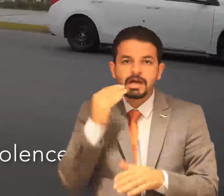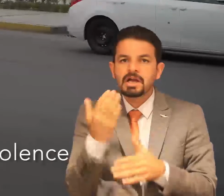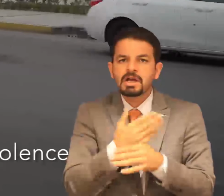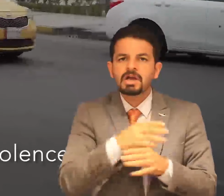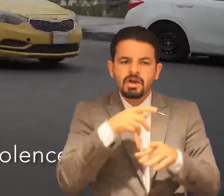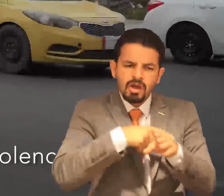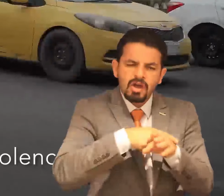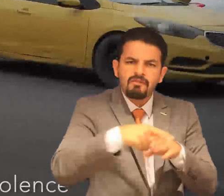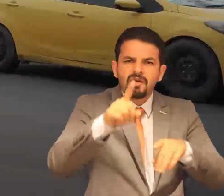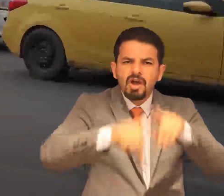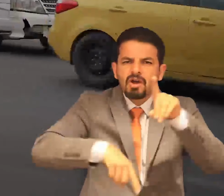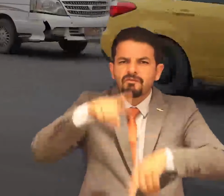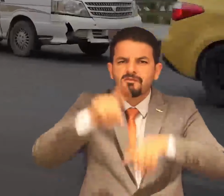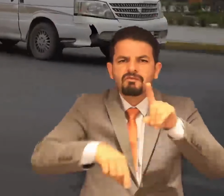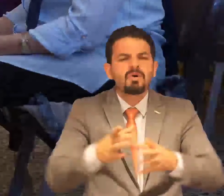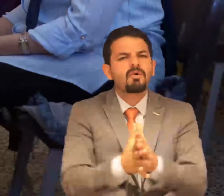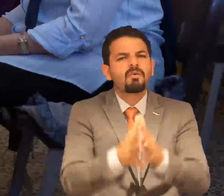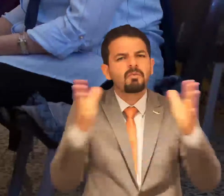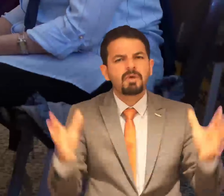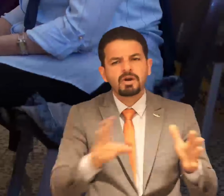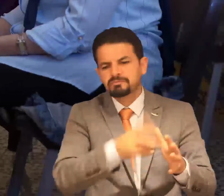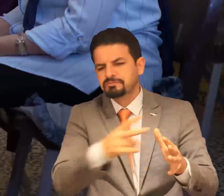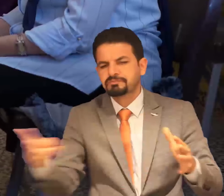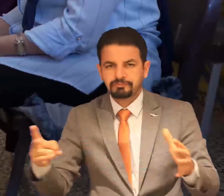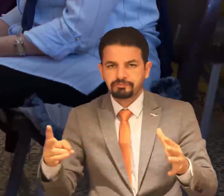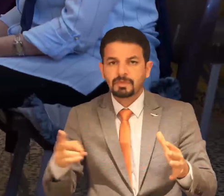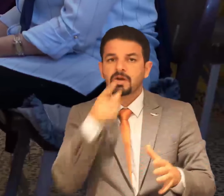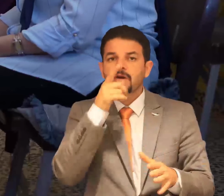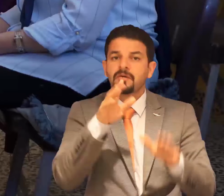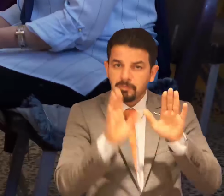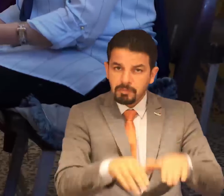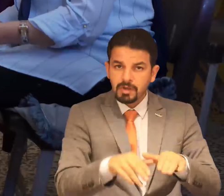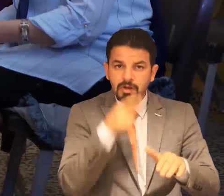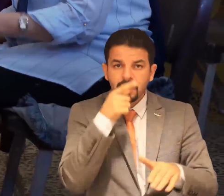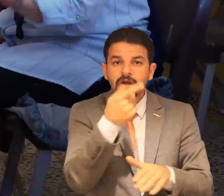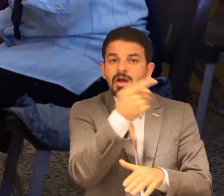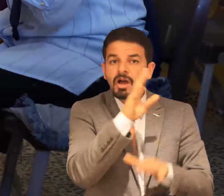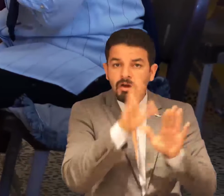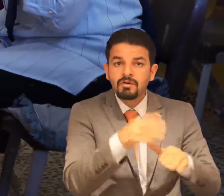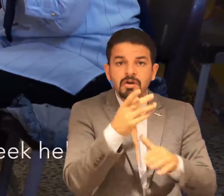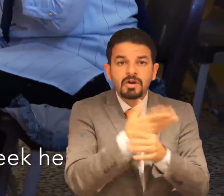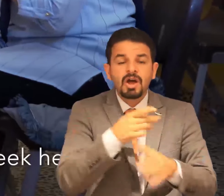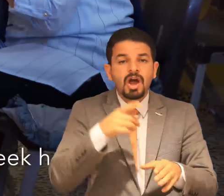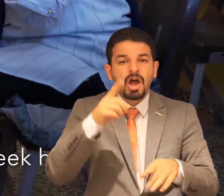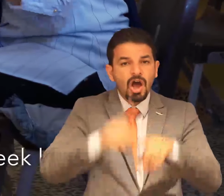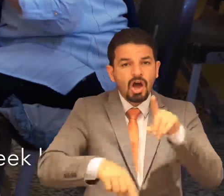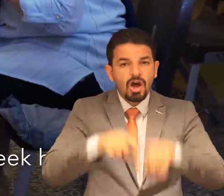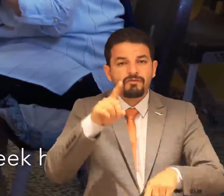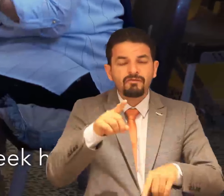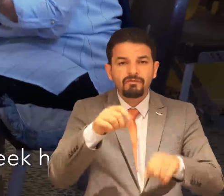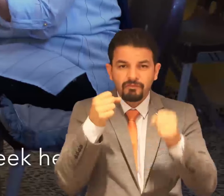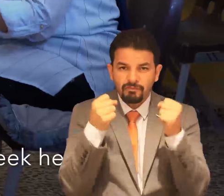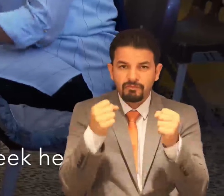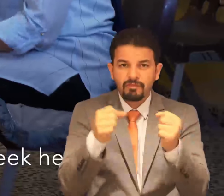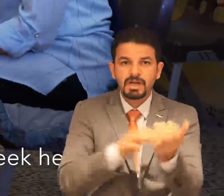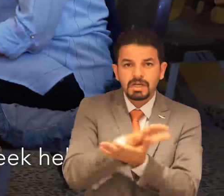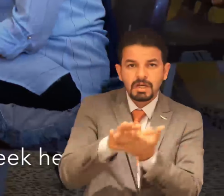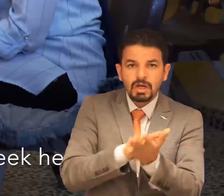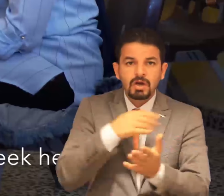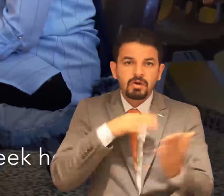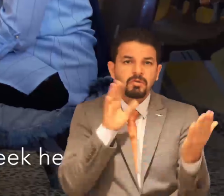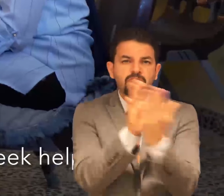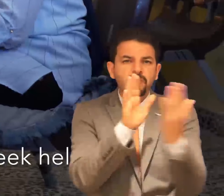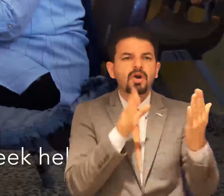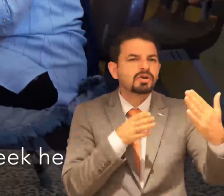gender-based violence among those that experienced violence 95 reported that they